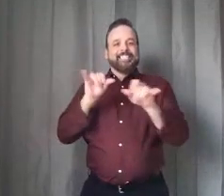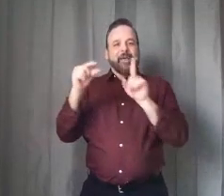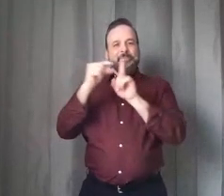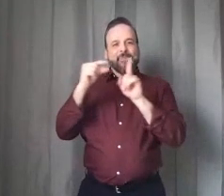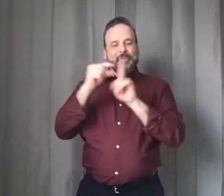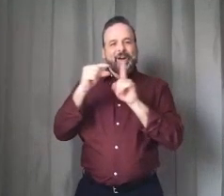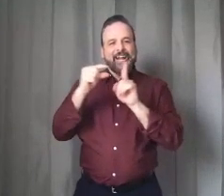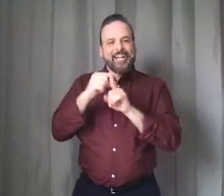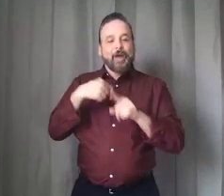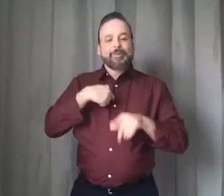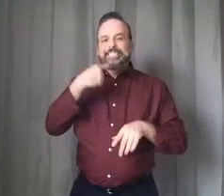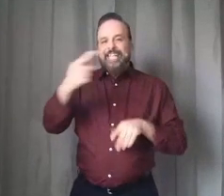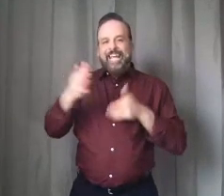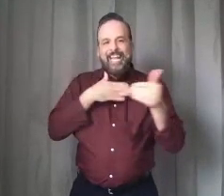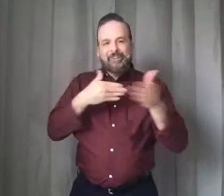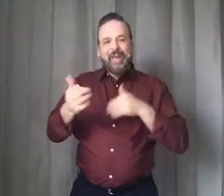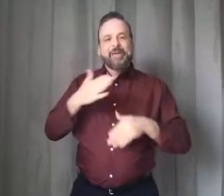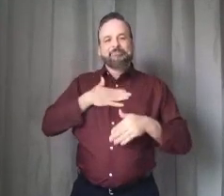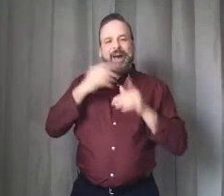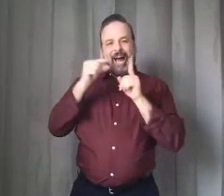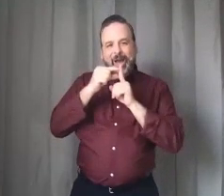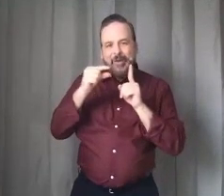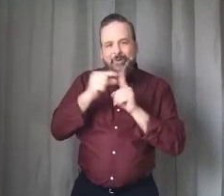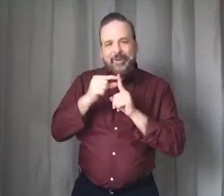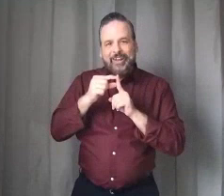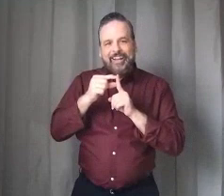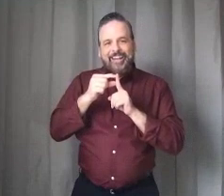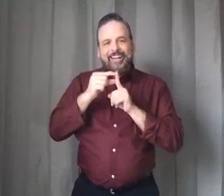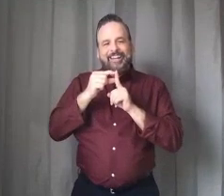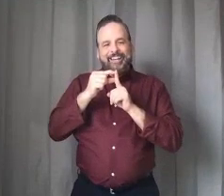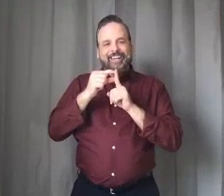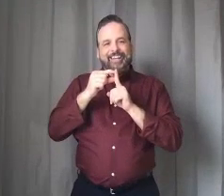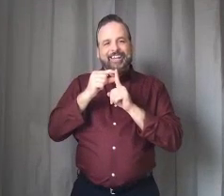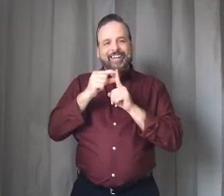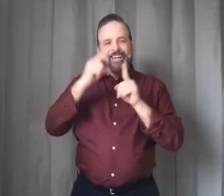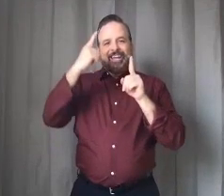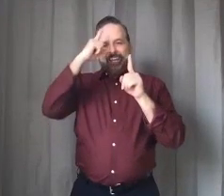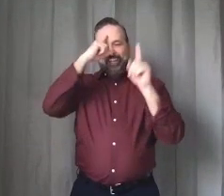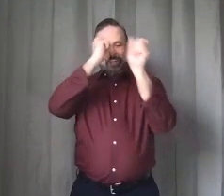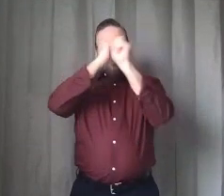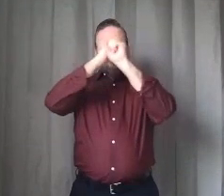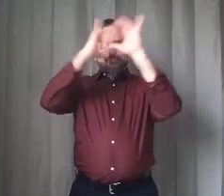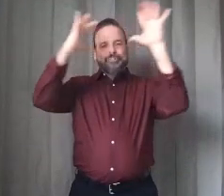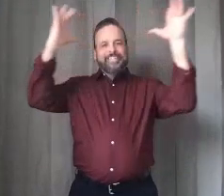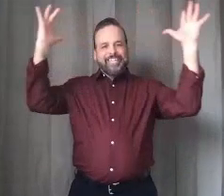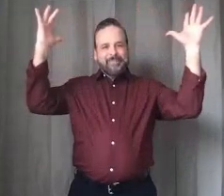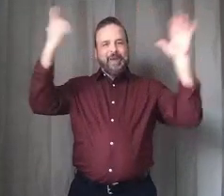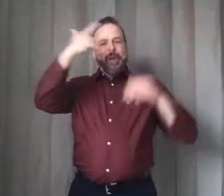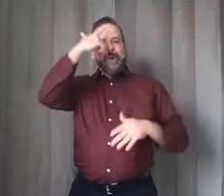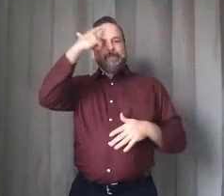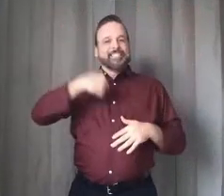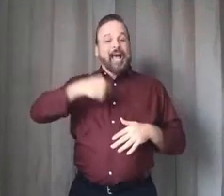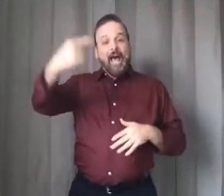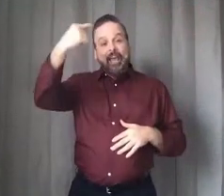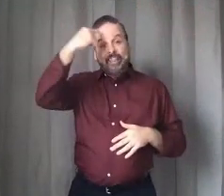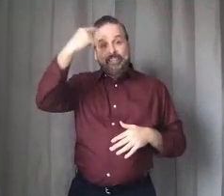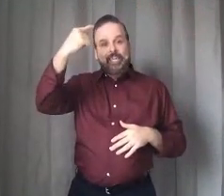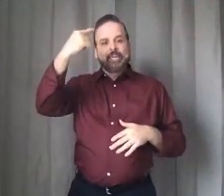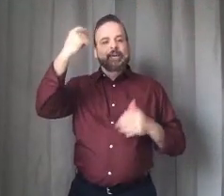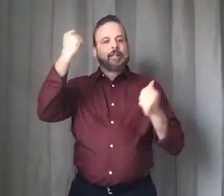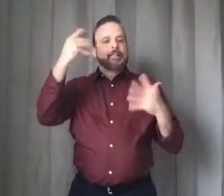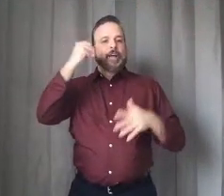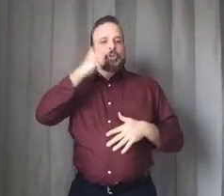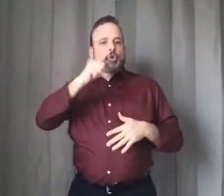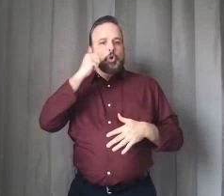know that. So I'm going to say it anyway. So my word is going to be dream, because I think that that's the one thing that girls and a lot of